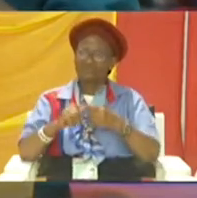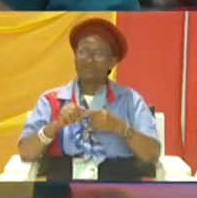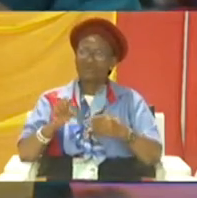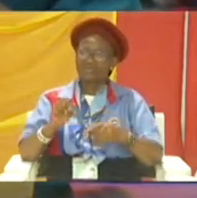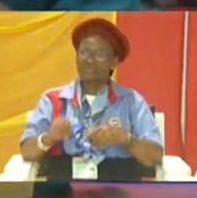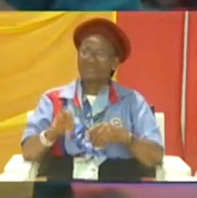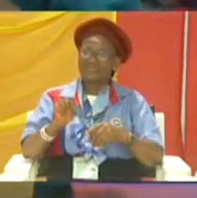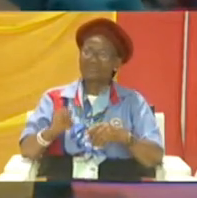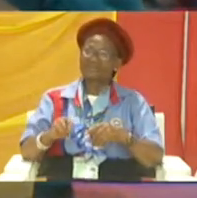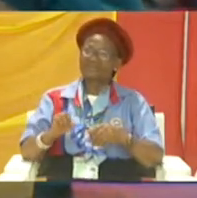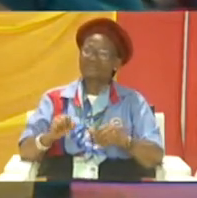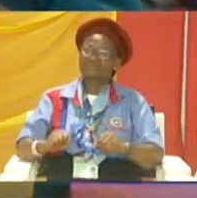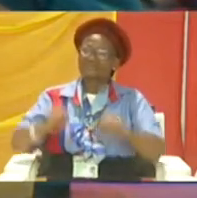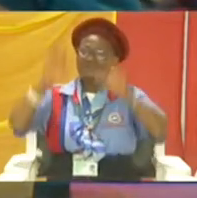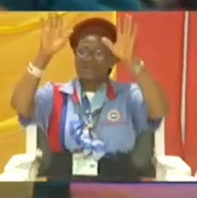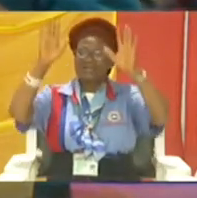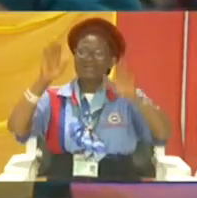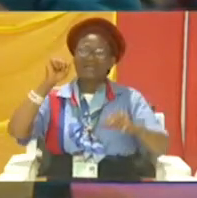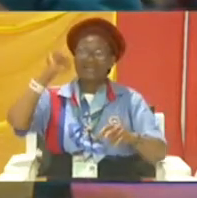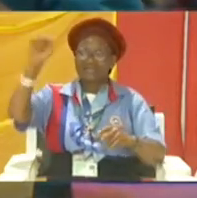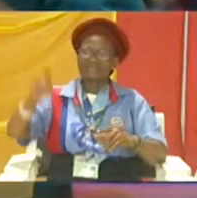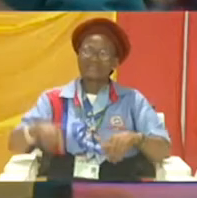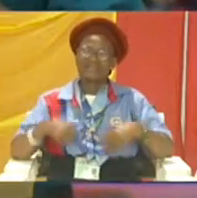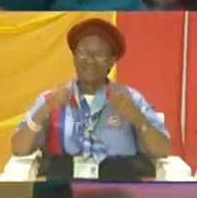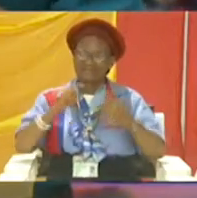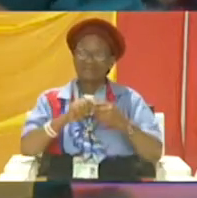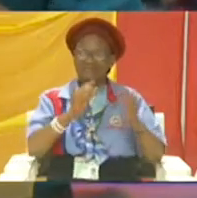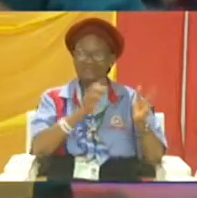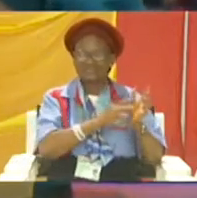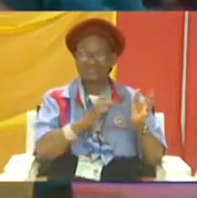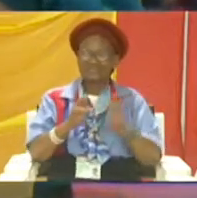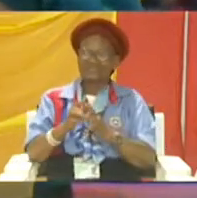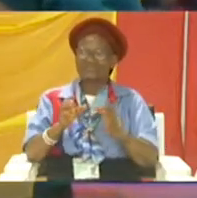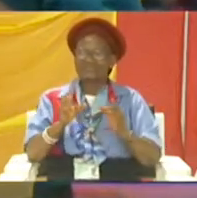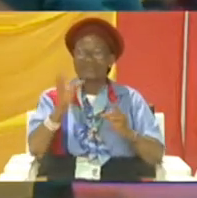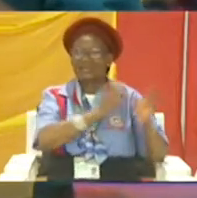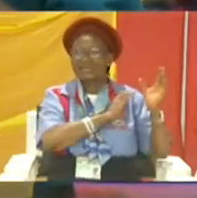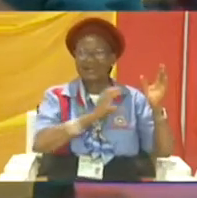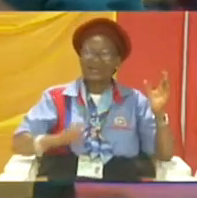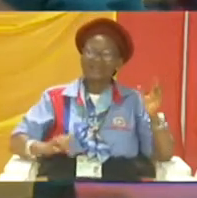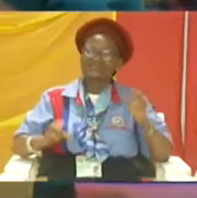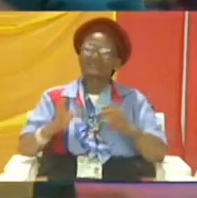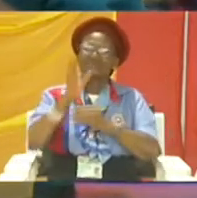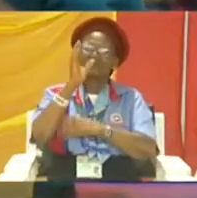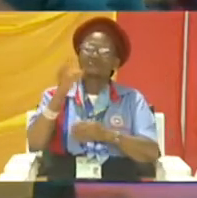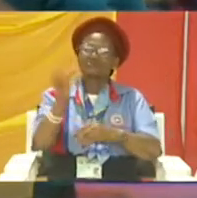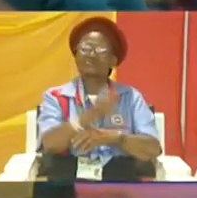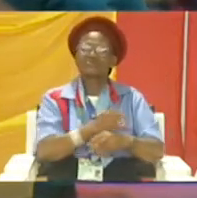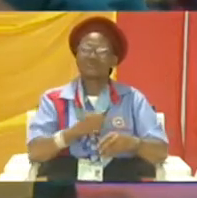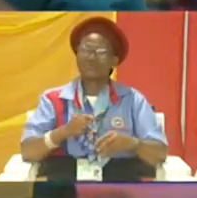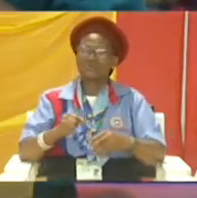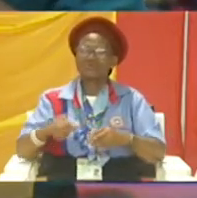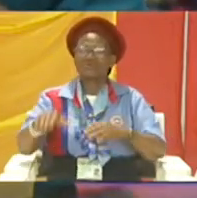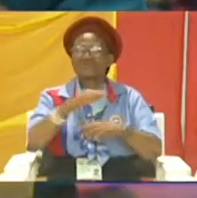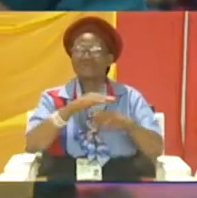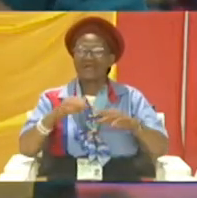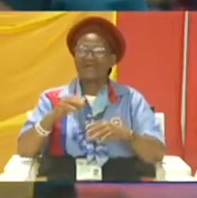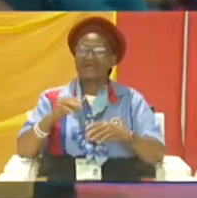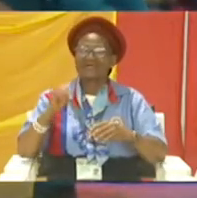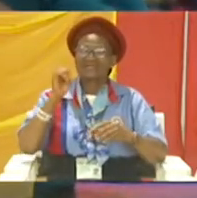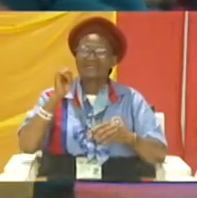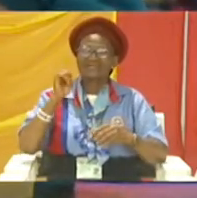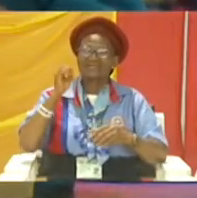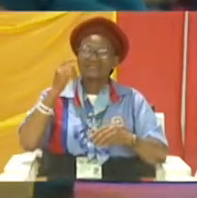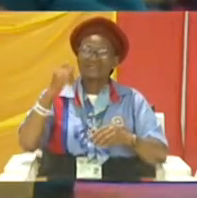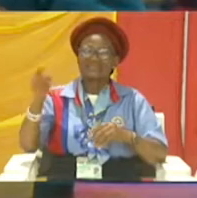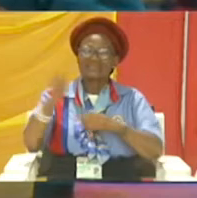Ebute Meta, surrendered his life to God. God took over. The day he was